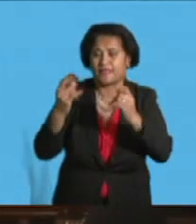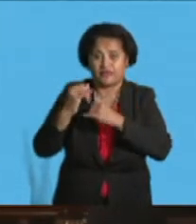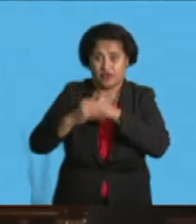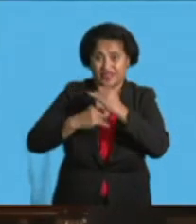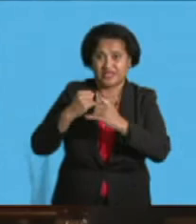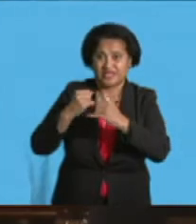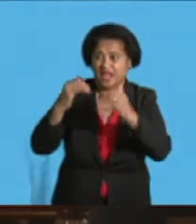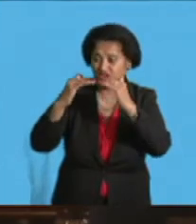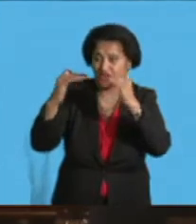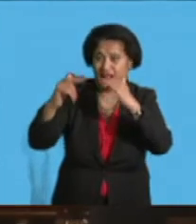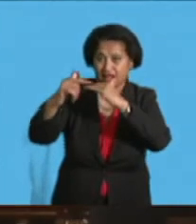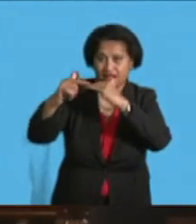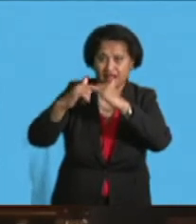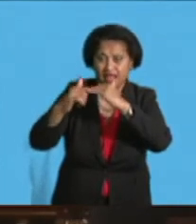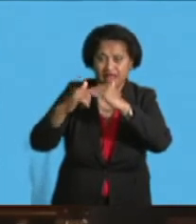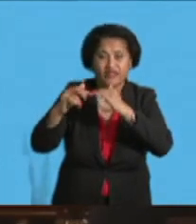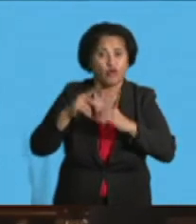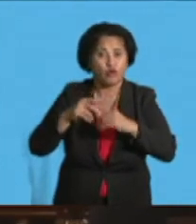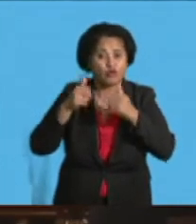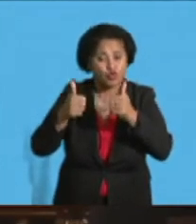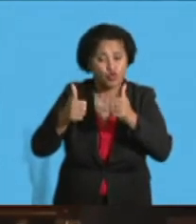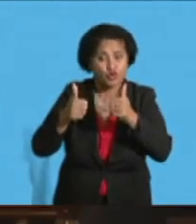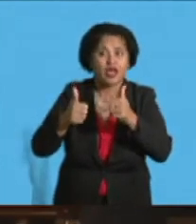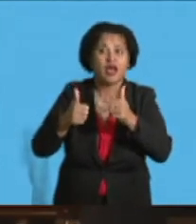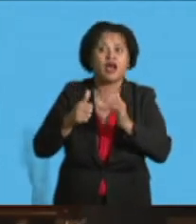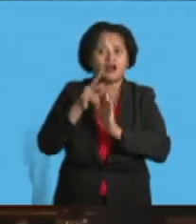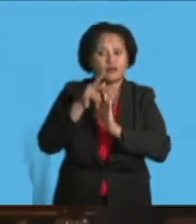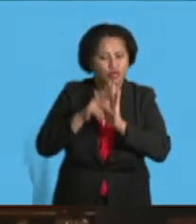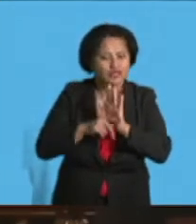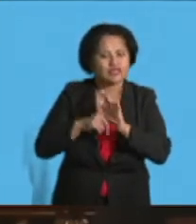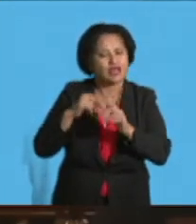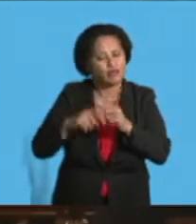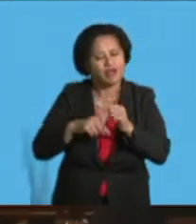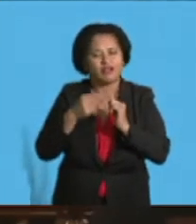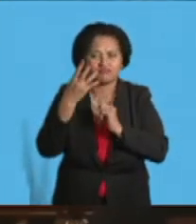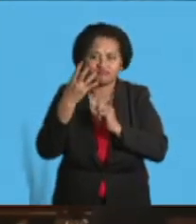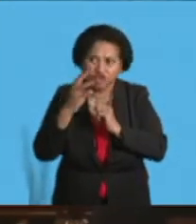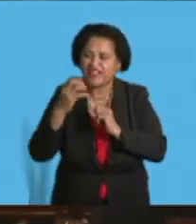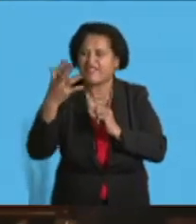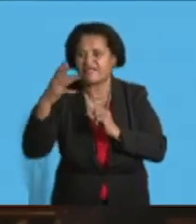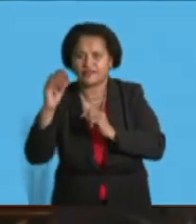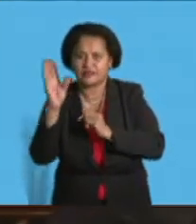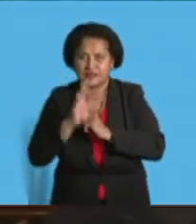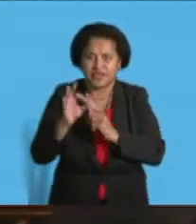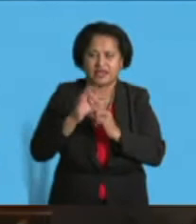benchmark for sound fiscal policy is 40 to 50% for sound fiscal policy.